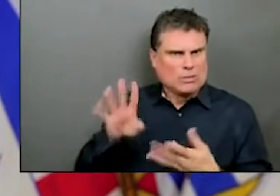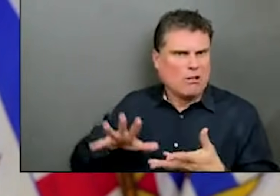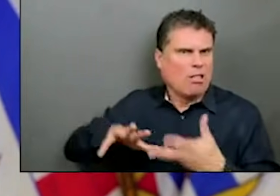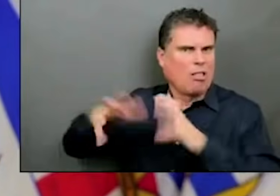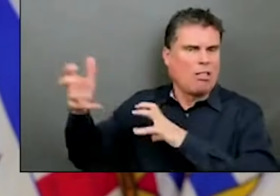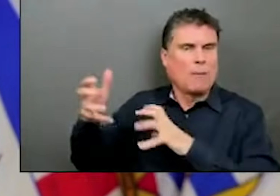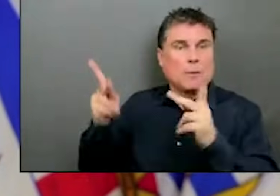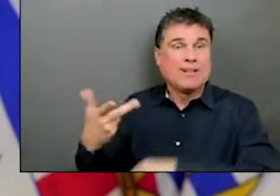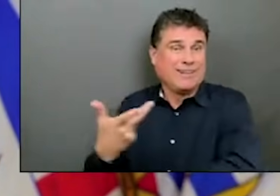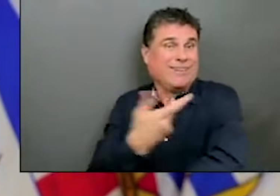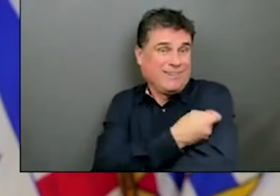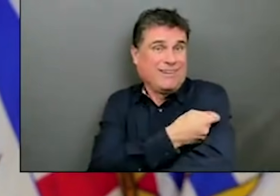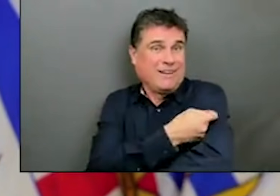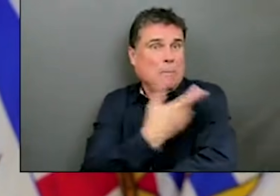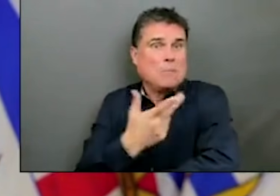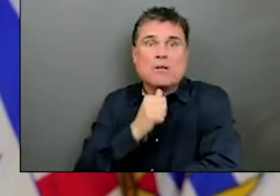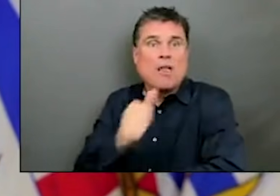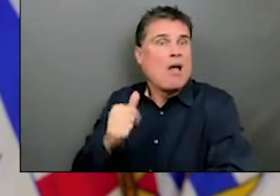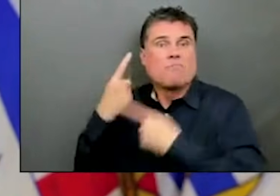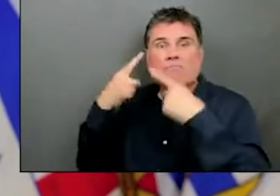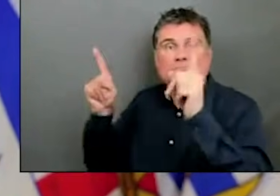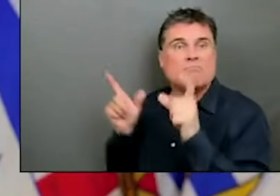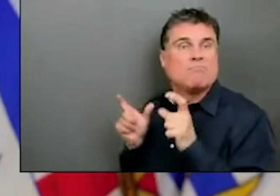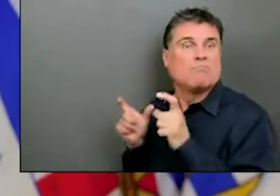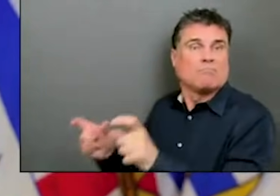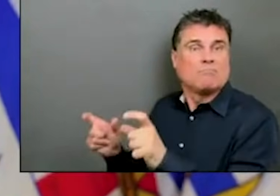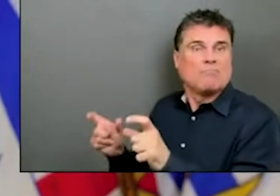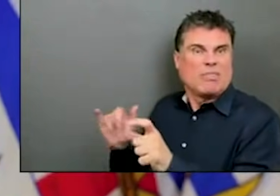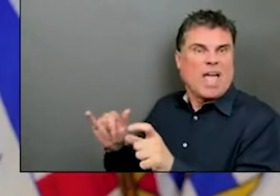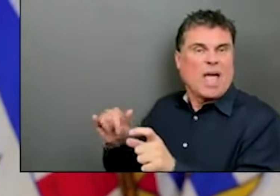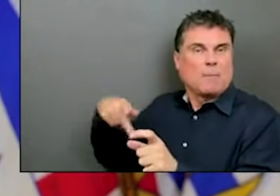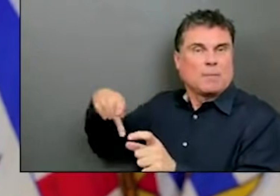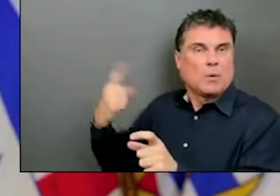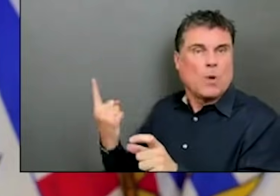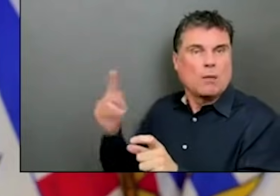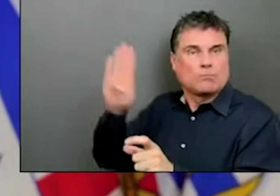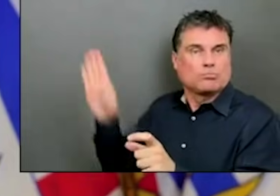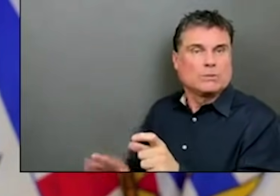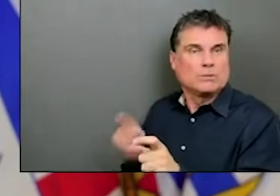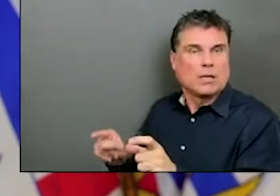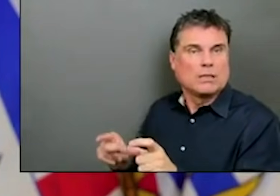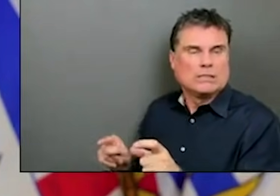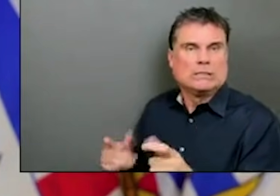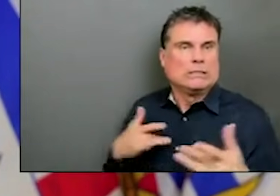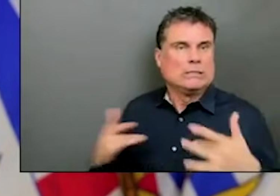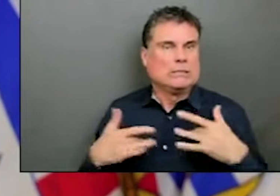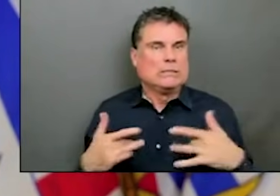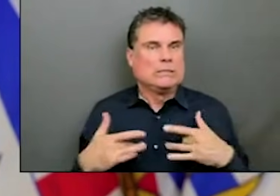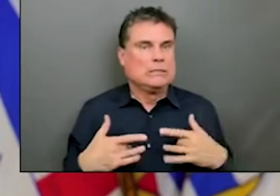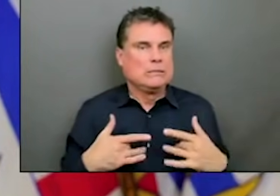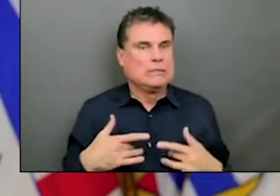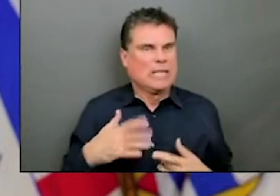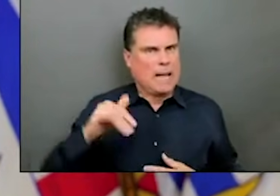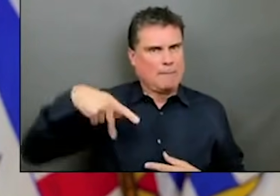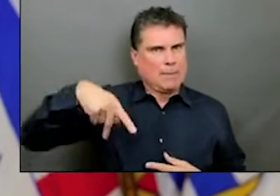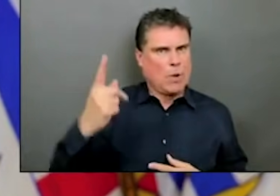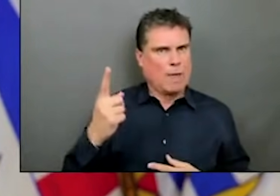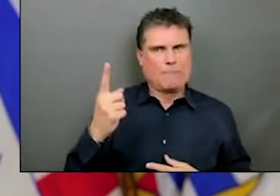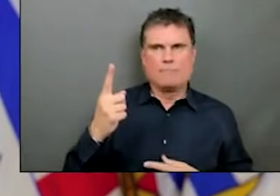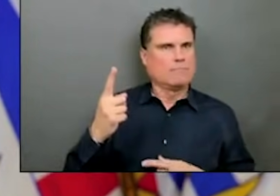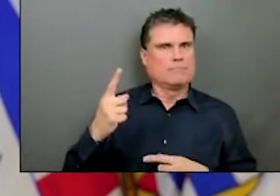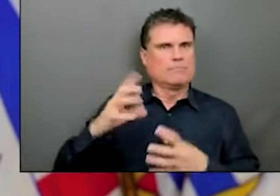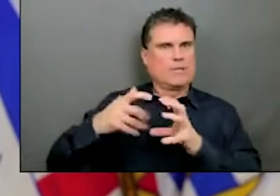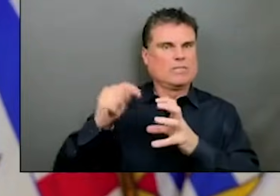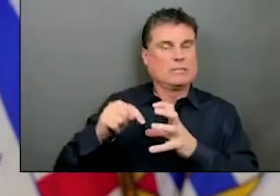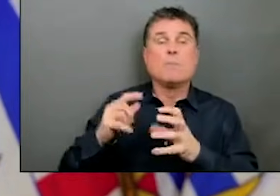health colleagues on the front lines are being very actively following people. What I can tell you is the majority of cases, even though the numbers